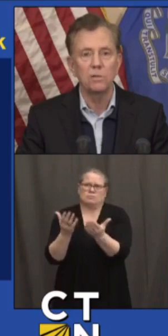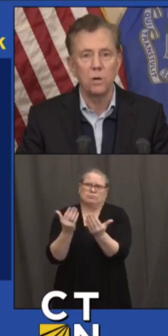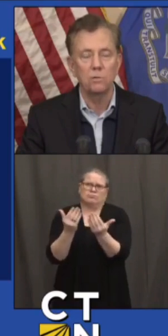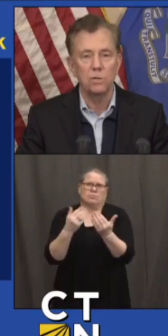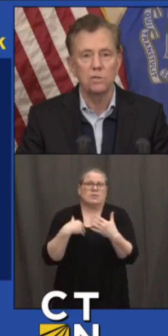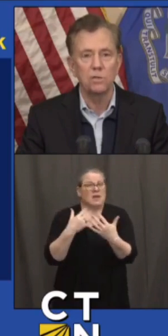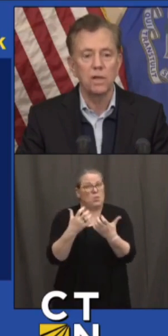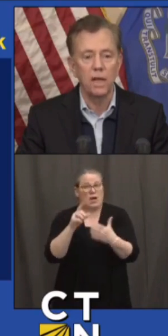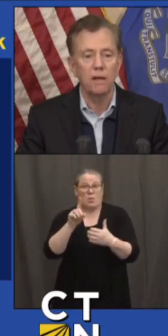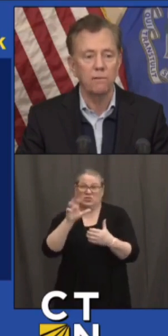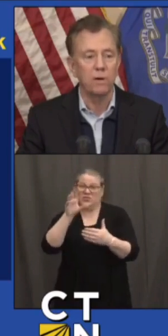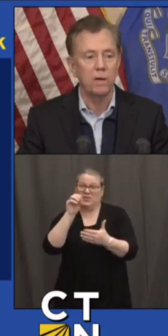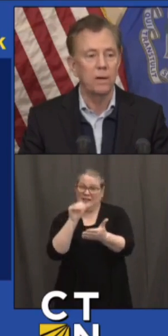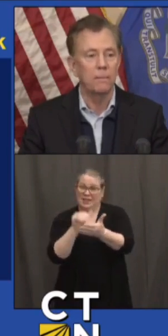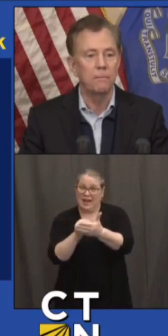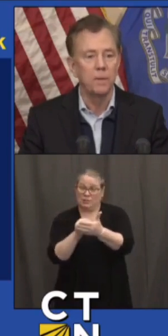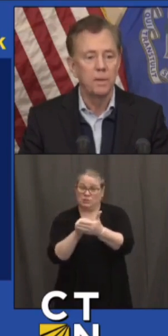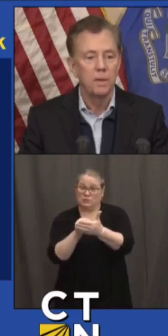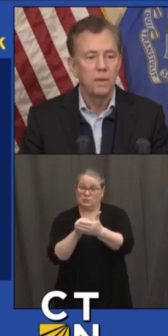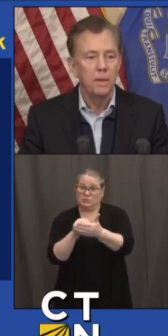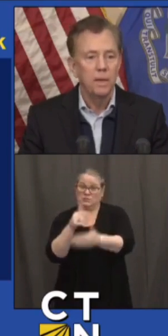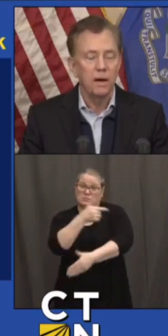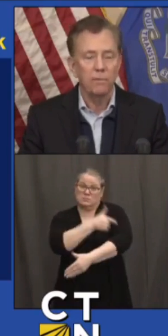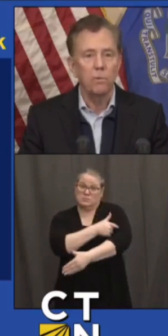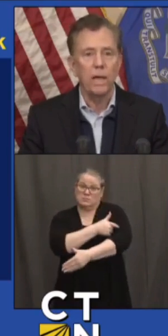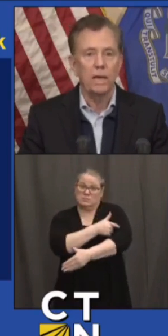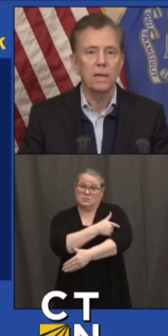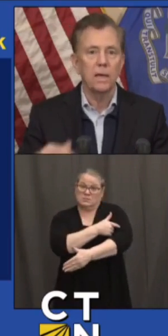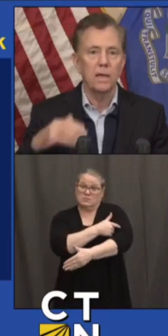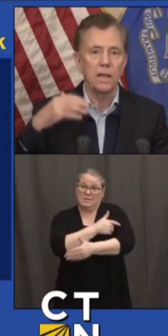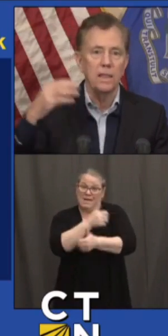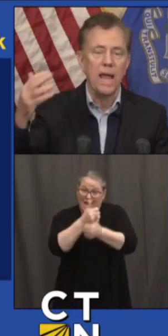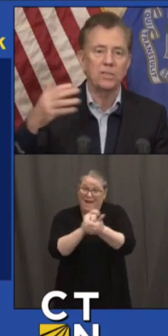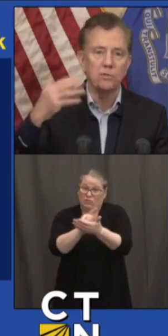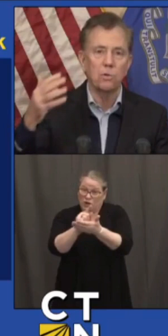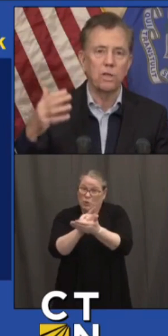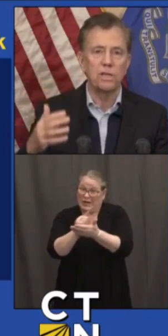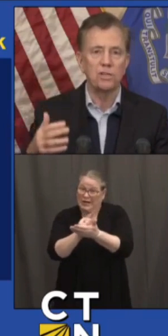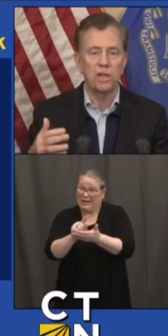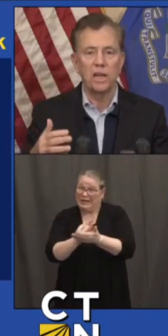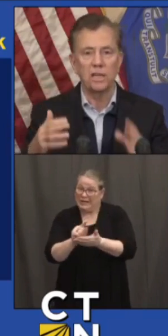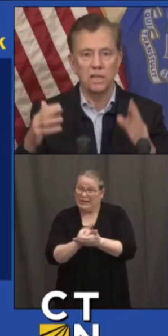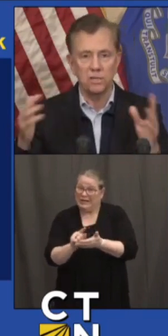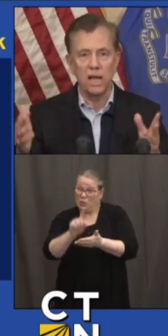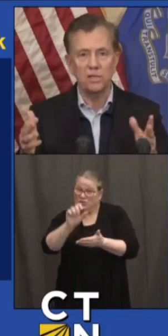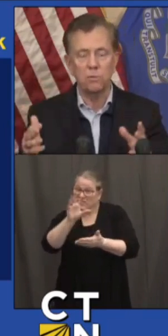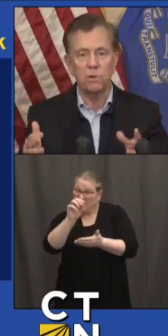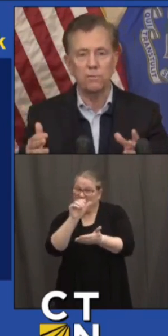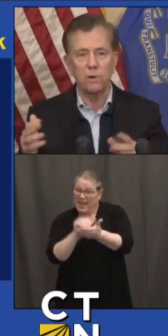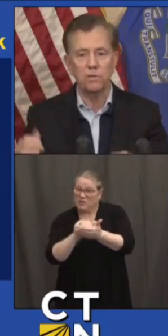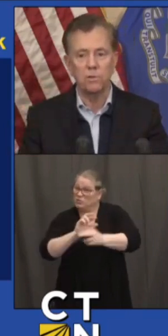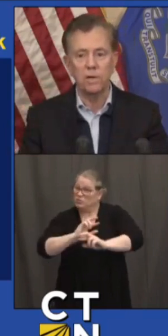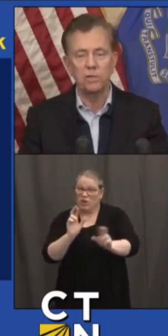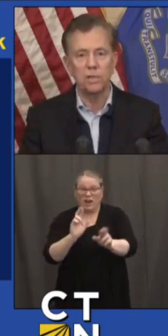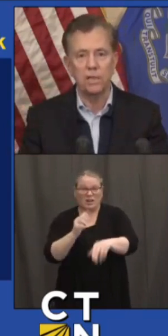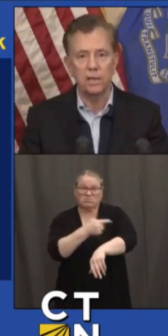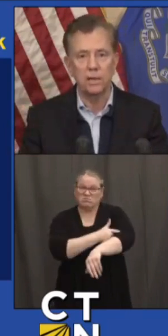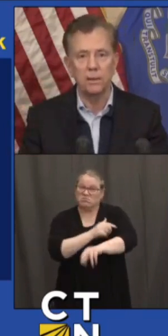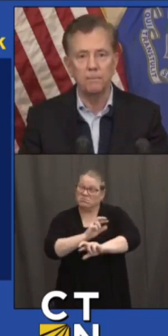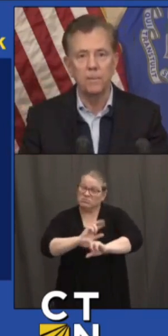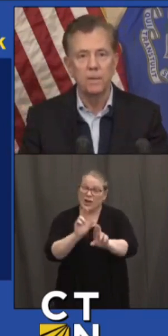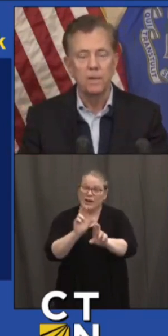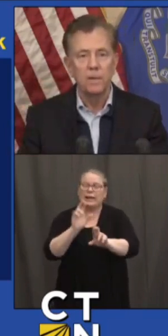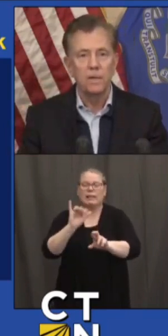150,000 doses every week. And that's where the disconnect is. That's where the frustration